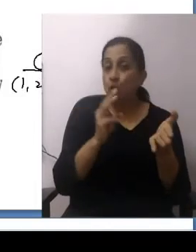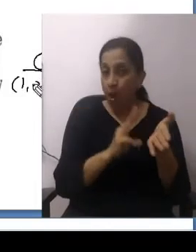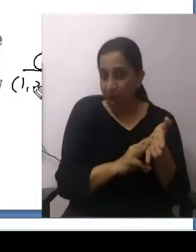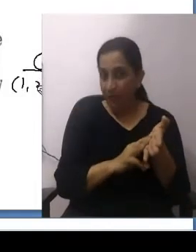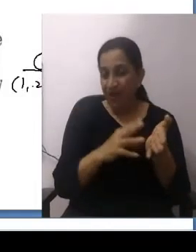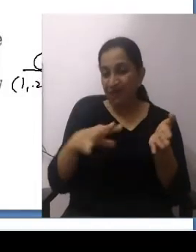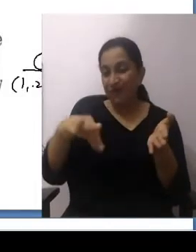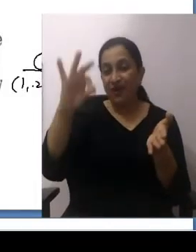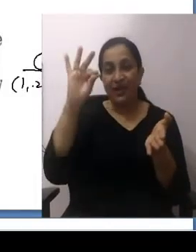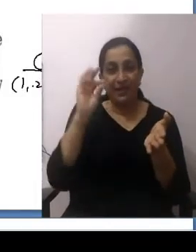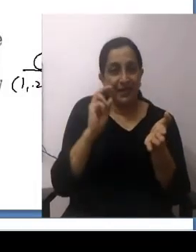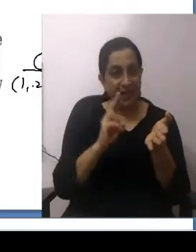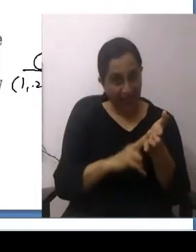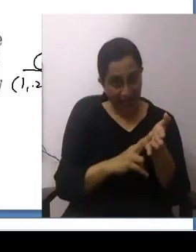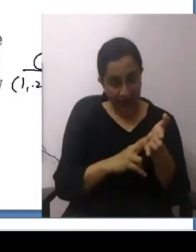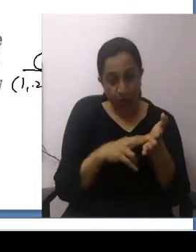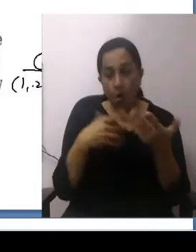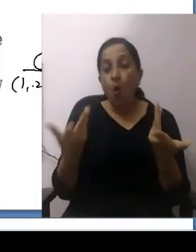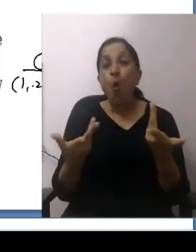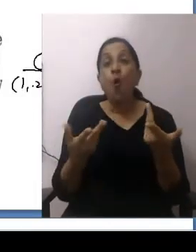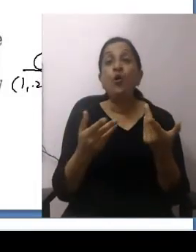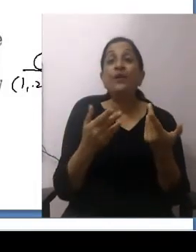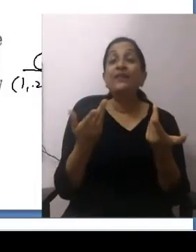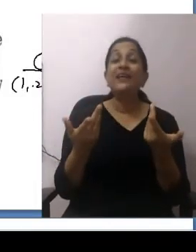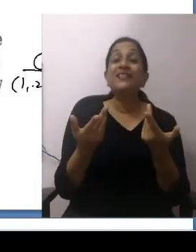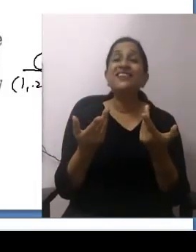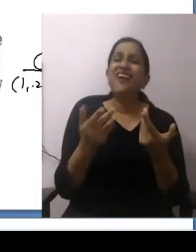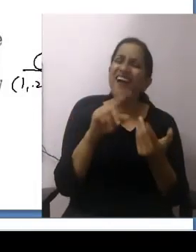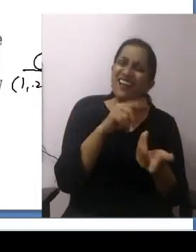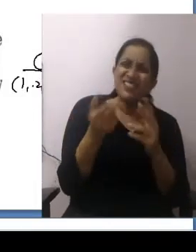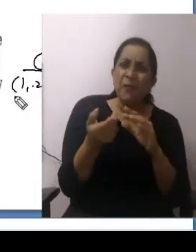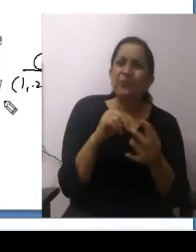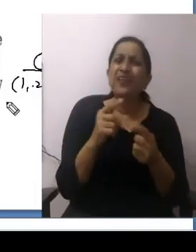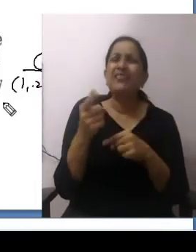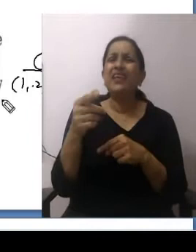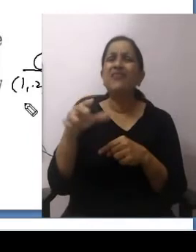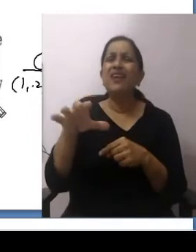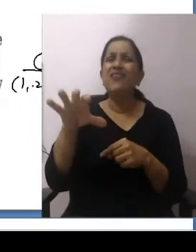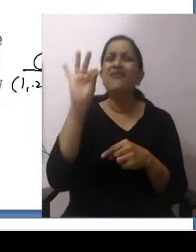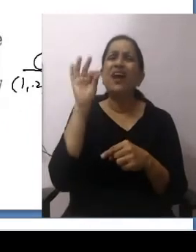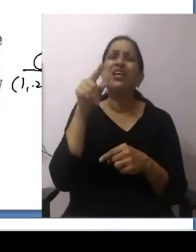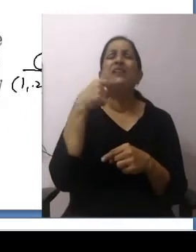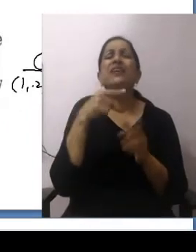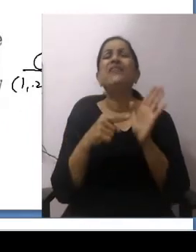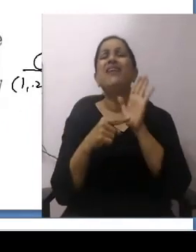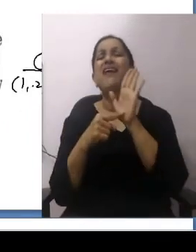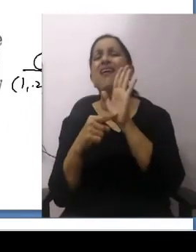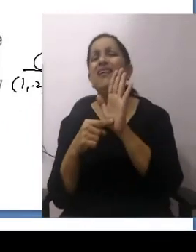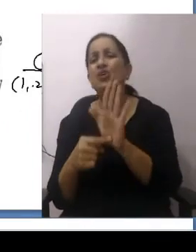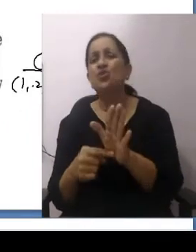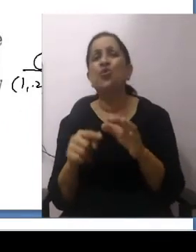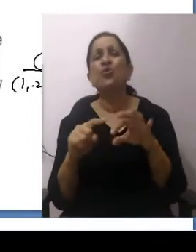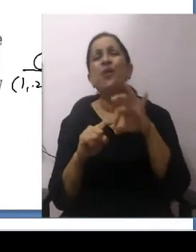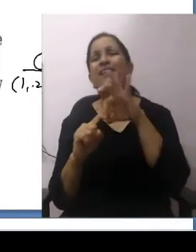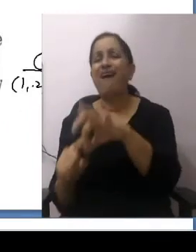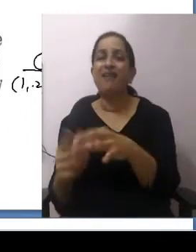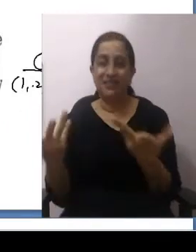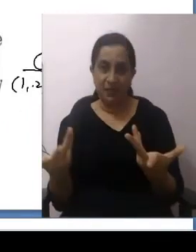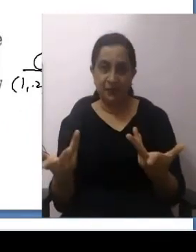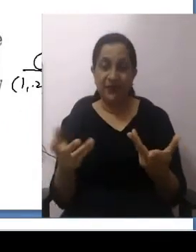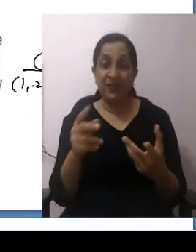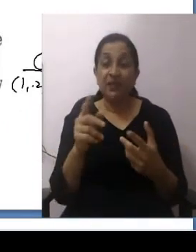or they may give these both and then the ratio and then ask you to find